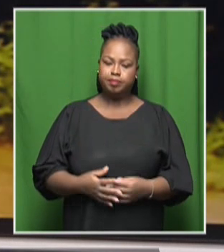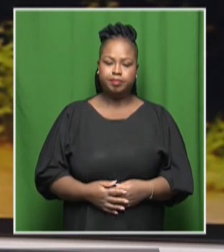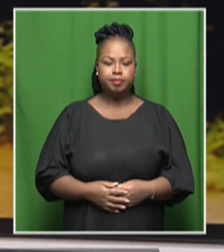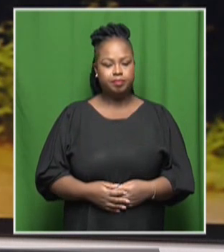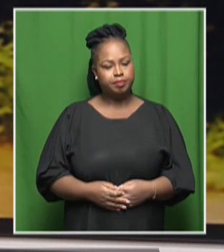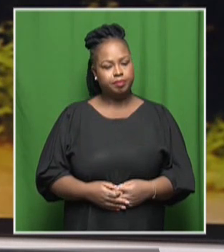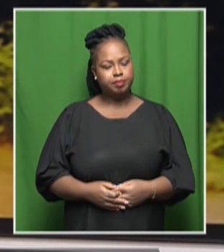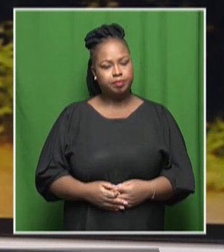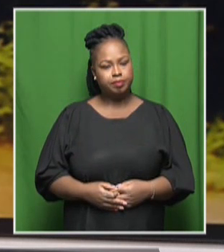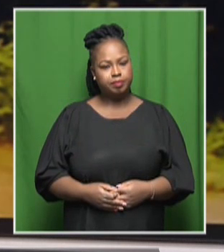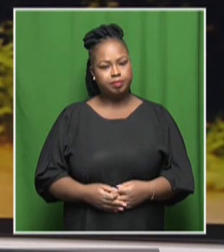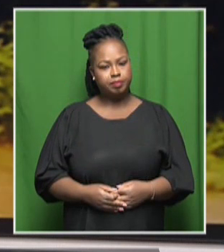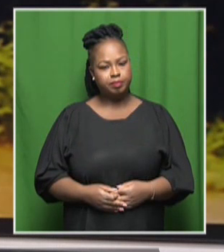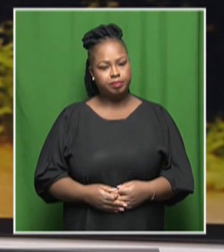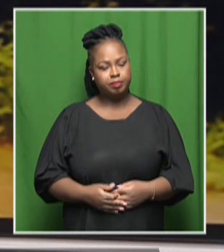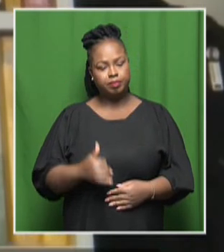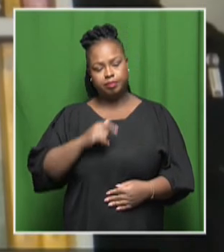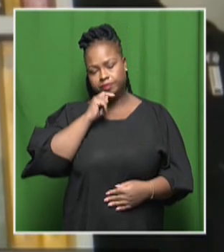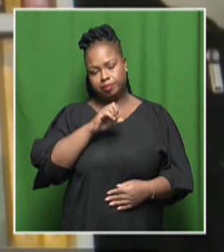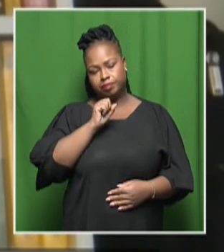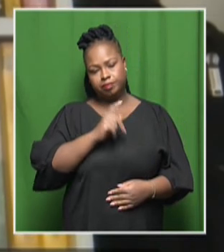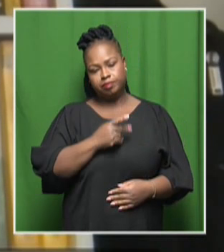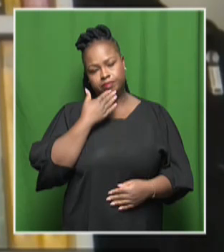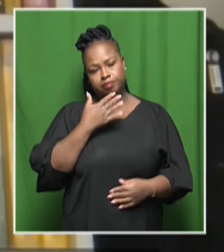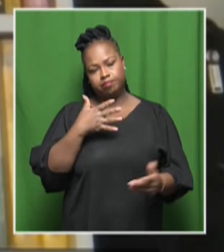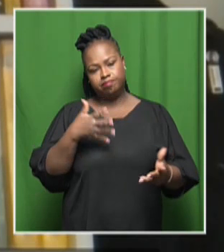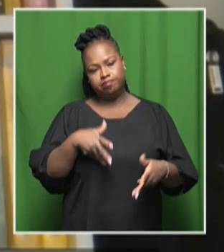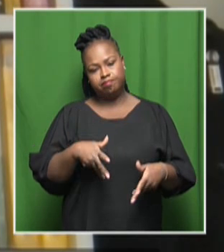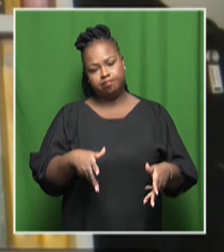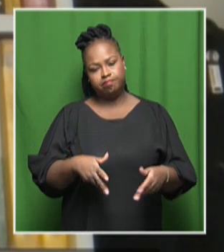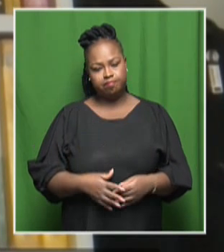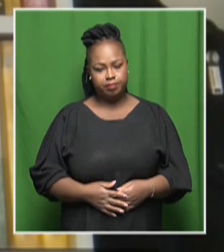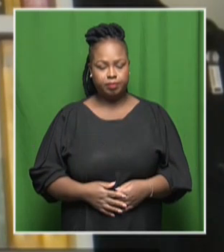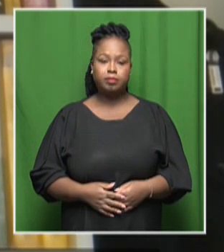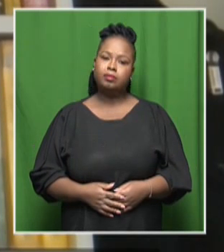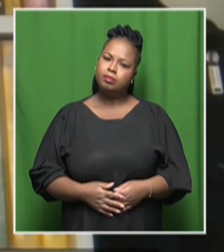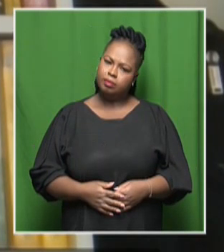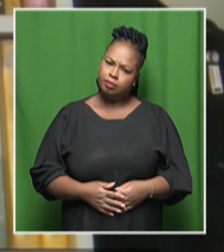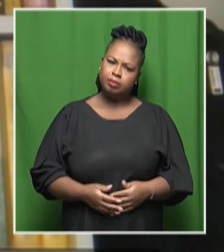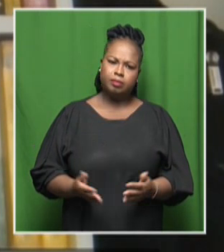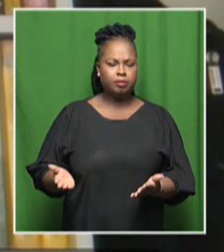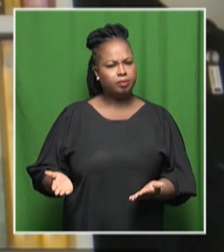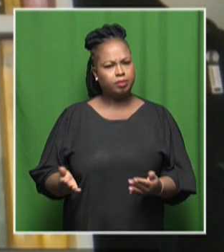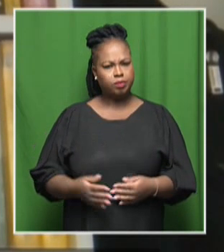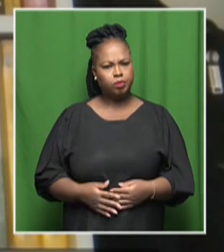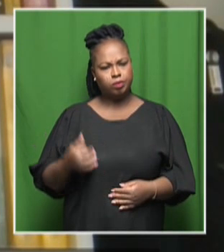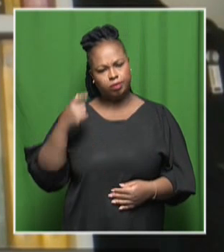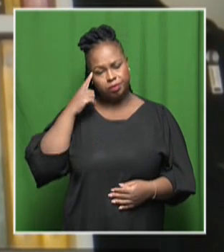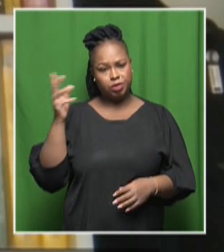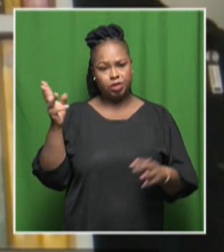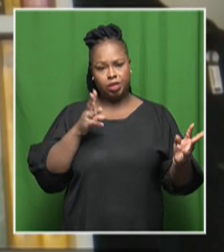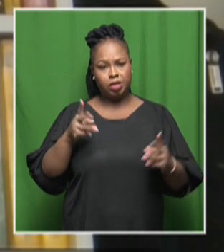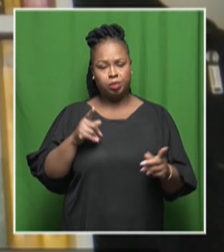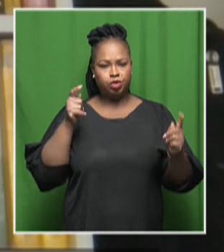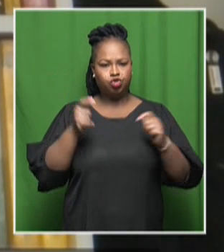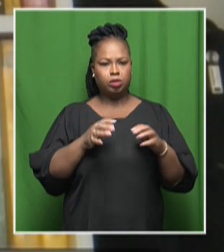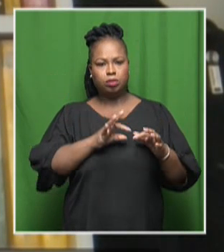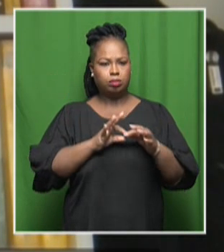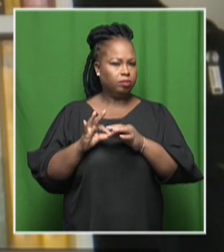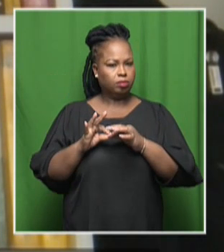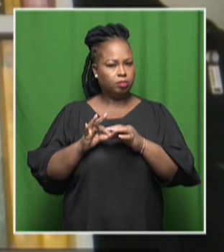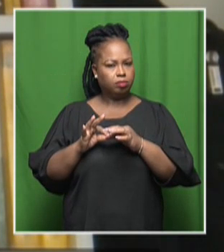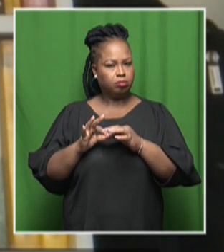Live. Good morning, Sakina. Thank you very much for having me. So to what extent can climate change be linked